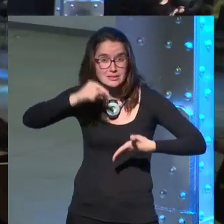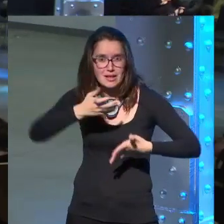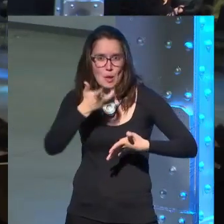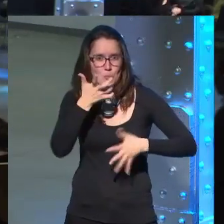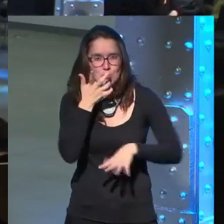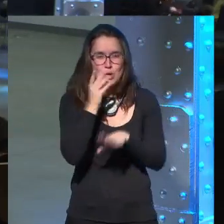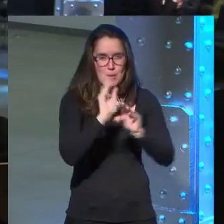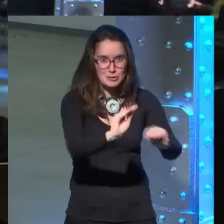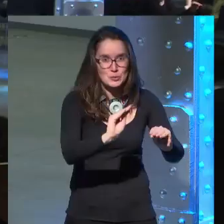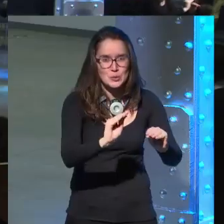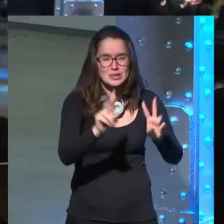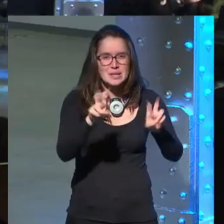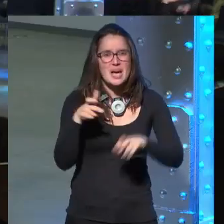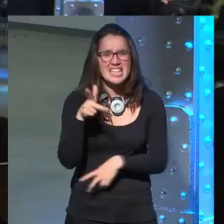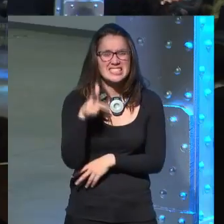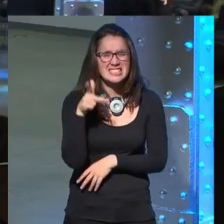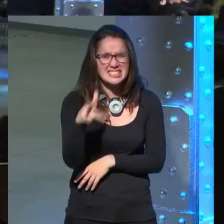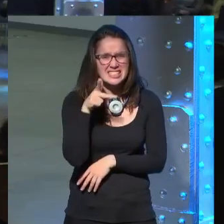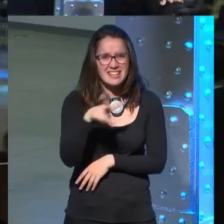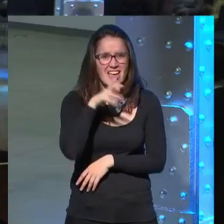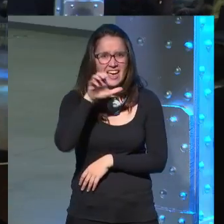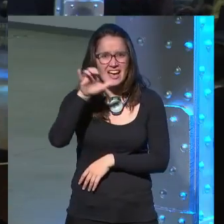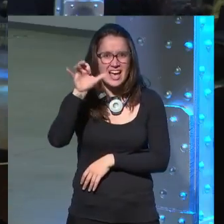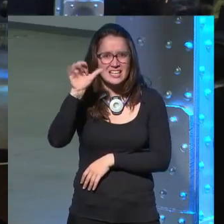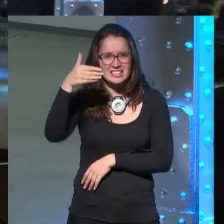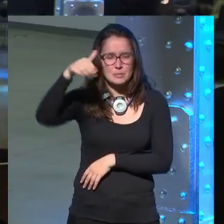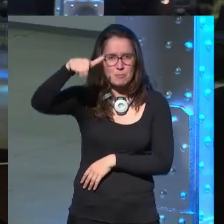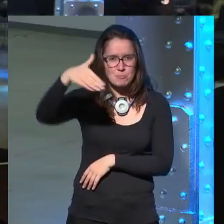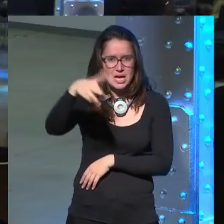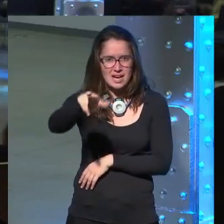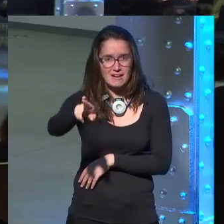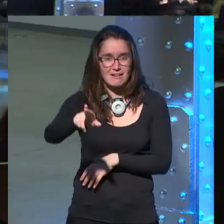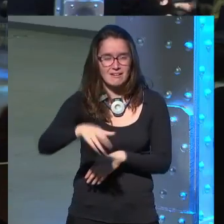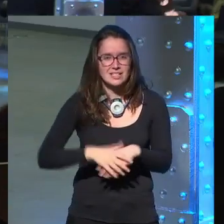right. The Heisenberg. Yeah, I was definitely tweeting this.